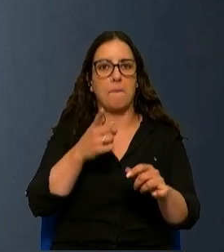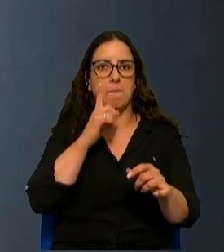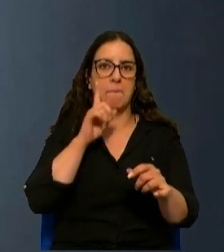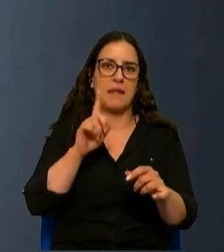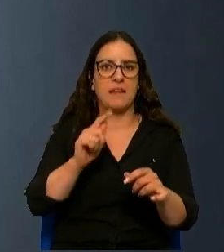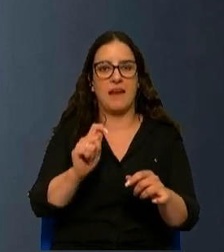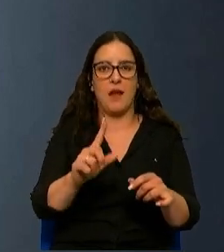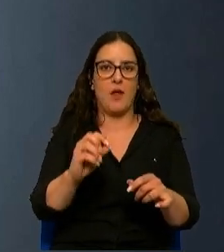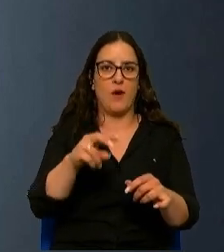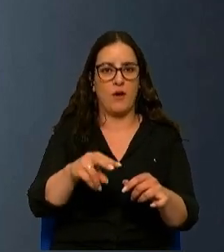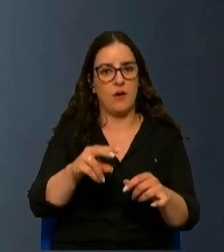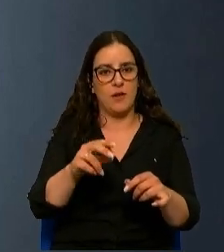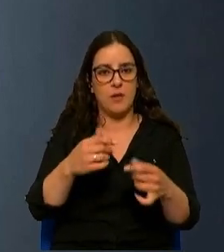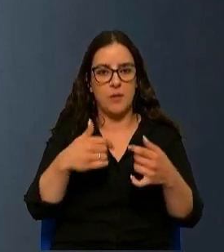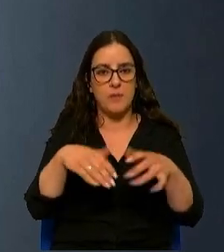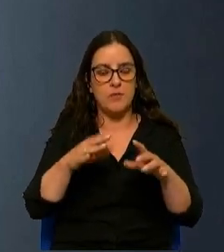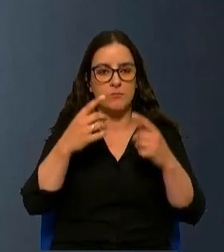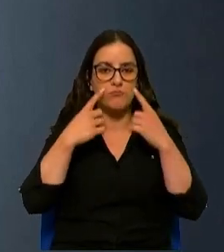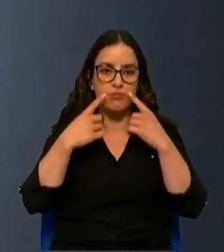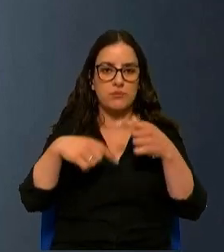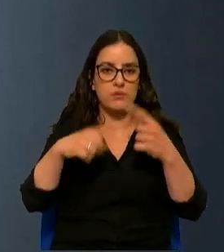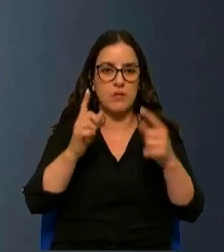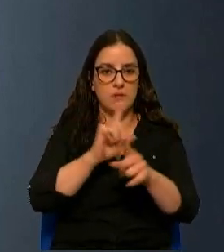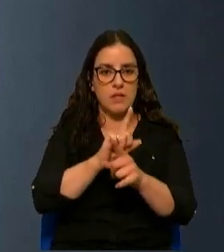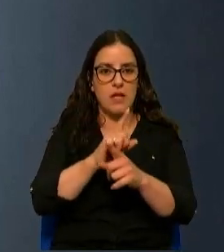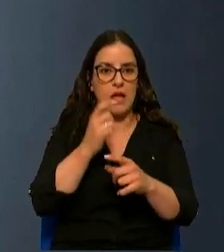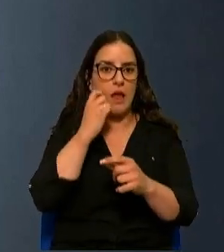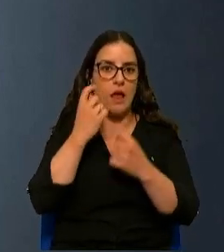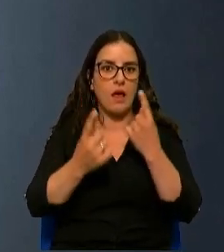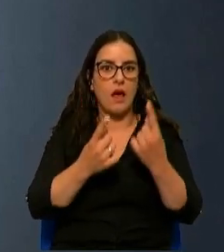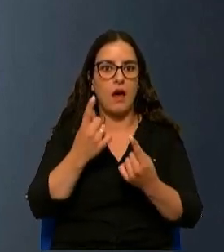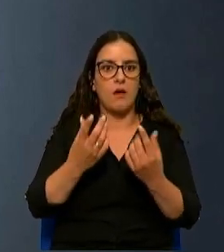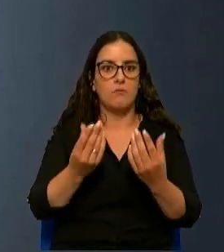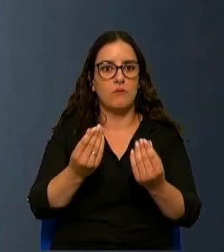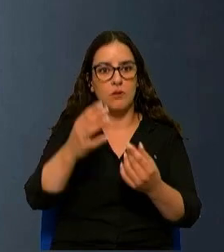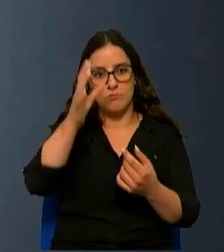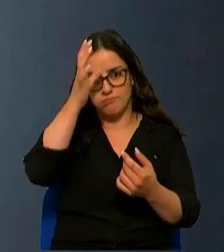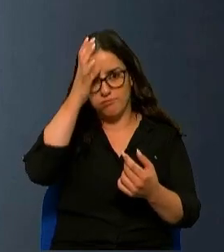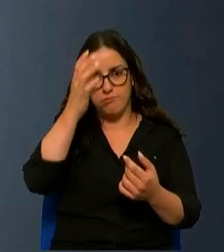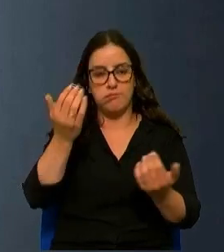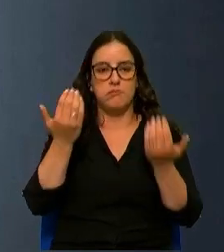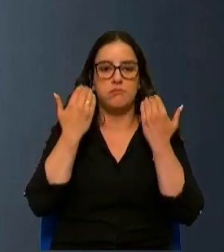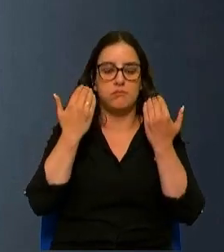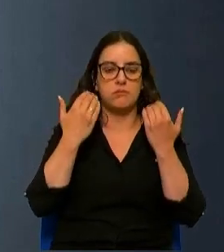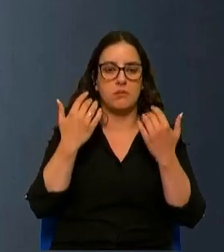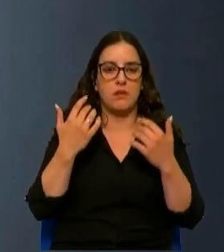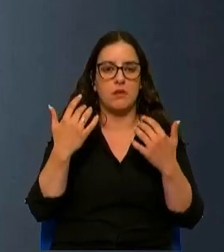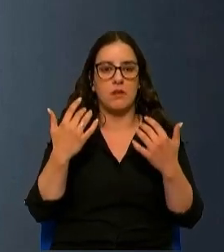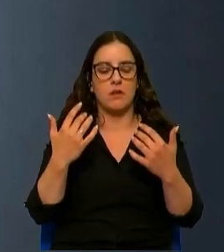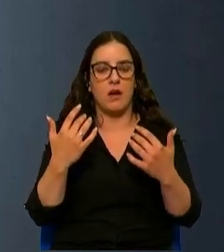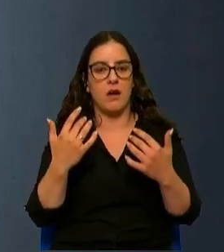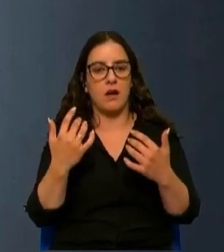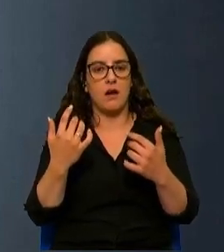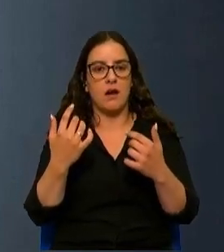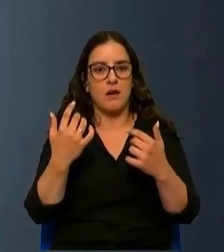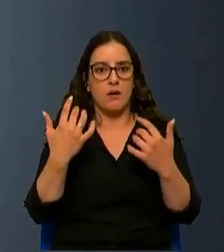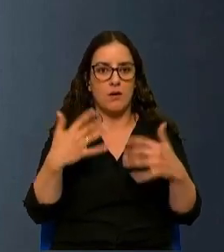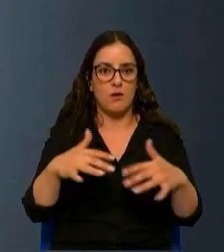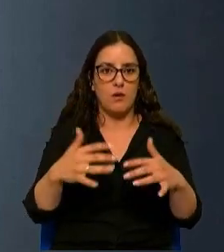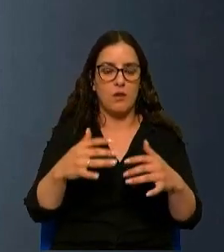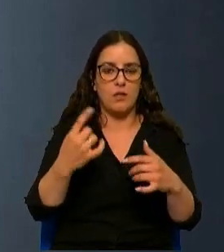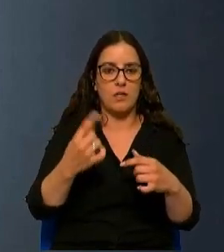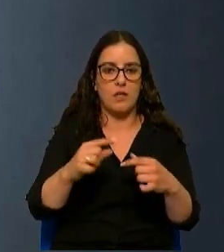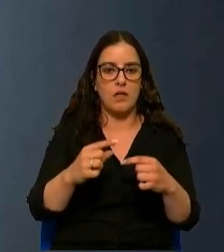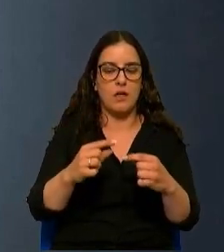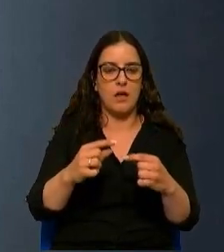show that even someone who's very smart, very well informed and has multi-billion dollar R&D budgets at their